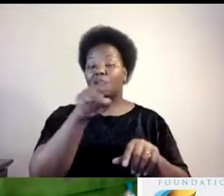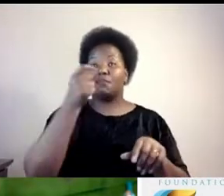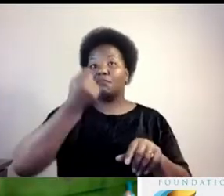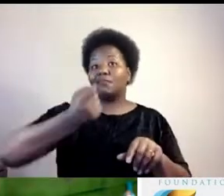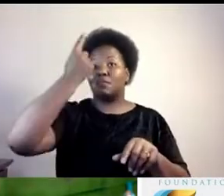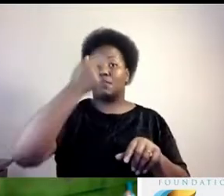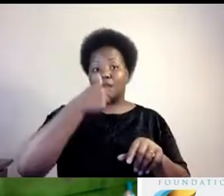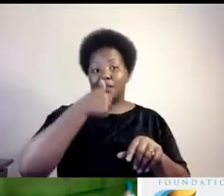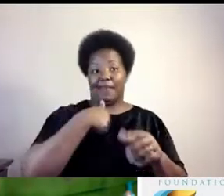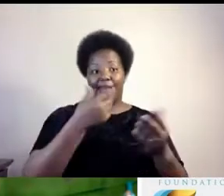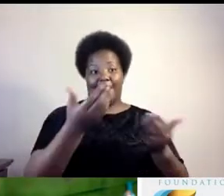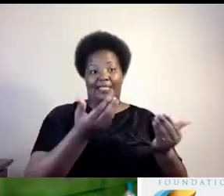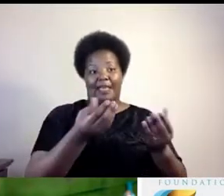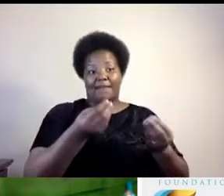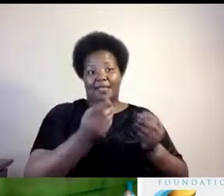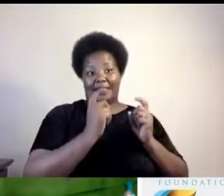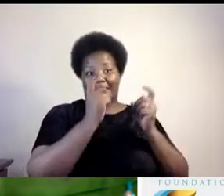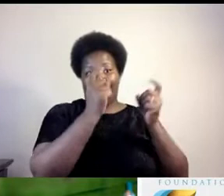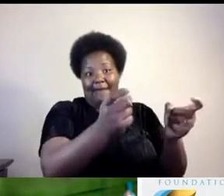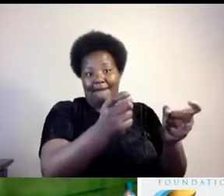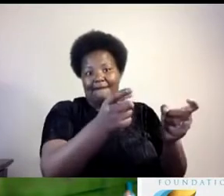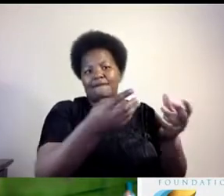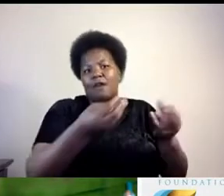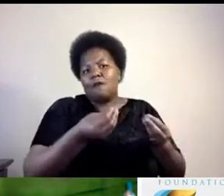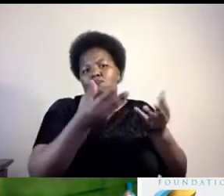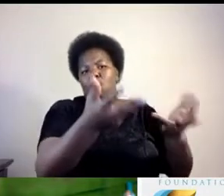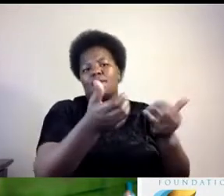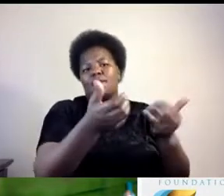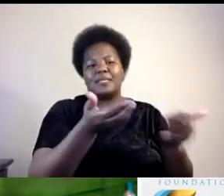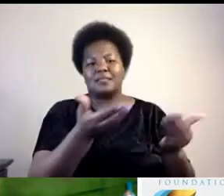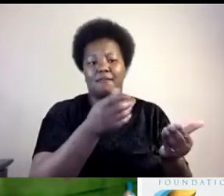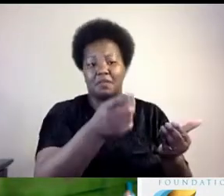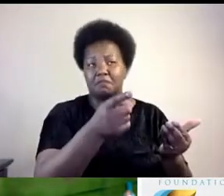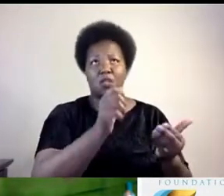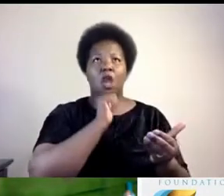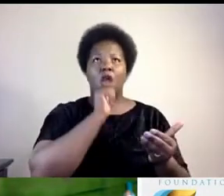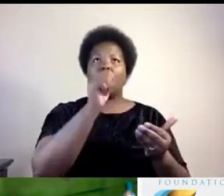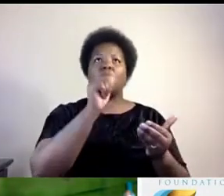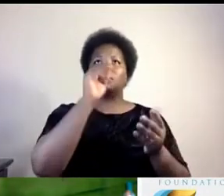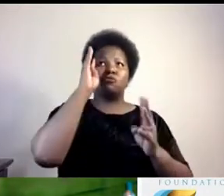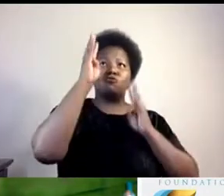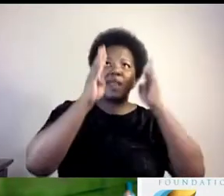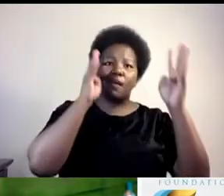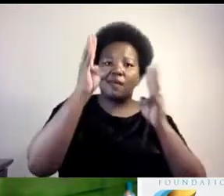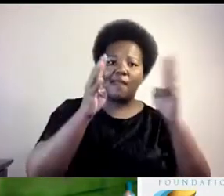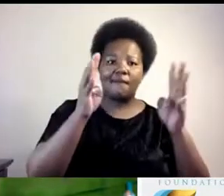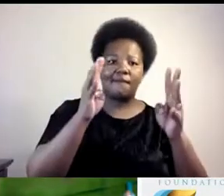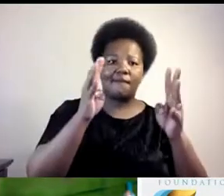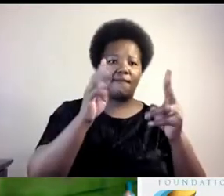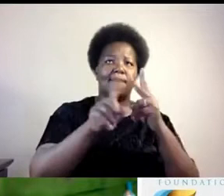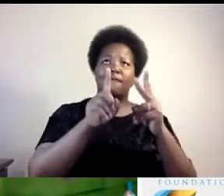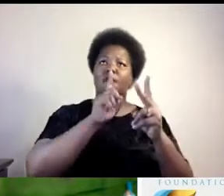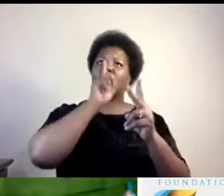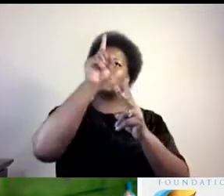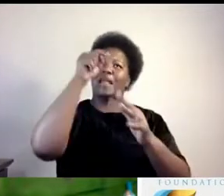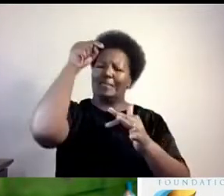providing through the regional center services might be really innovative and cutting edge, but it's